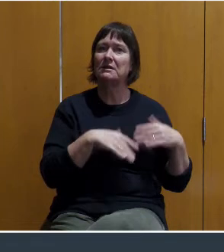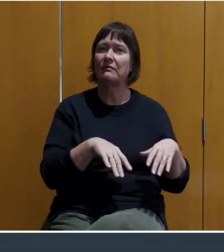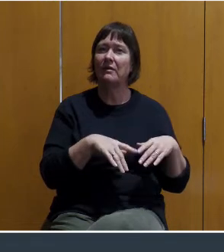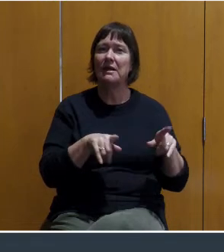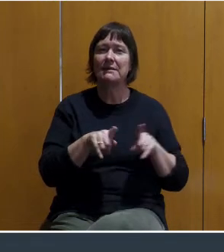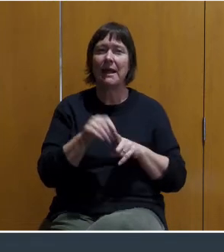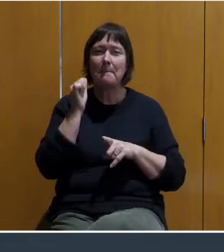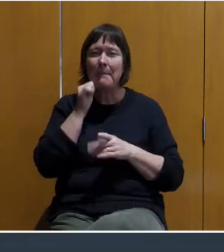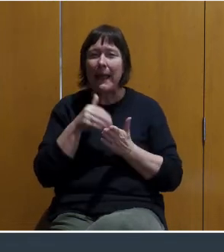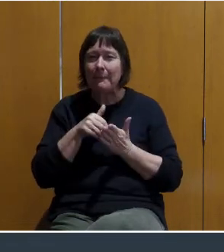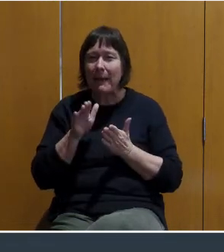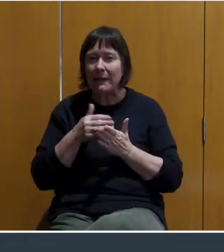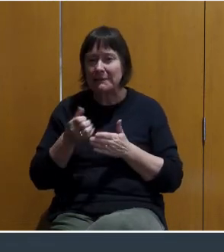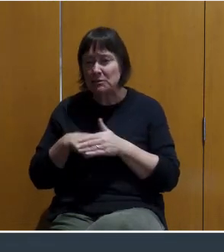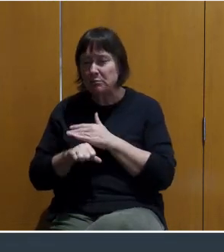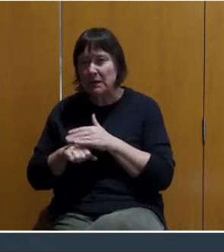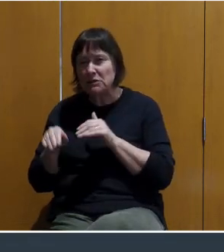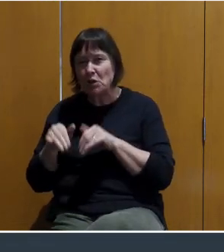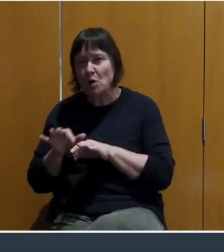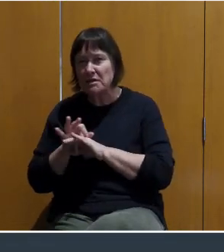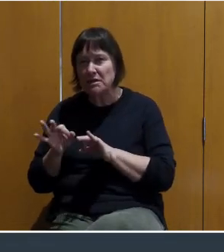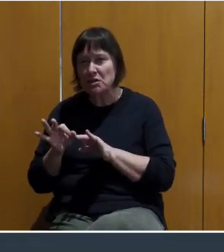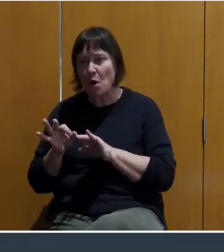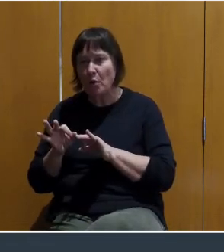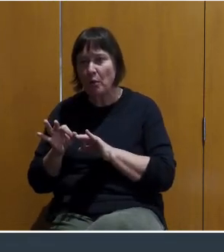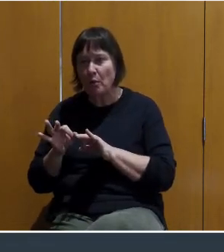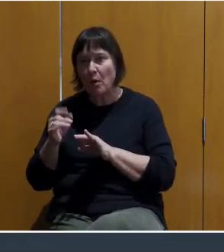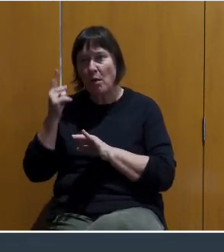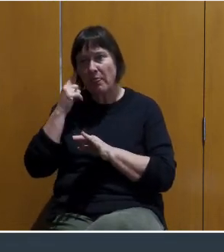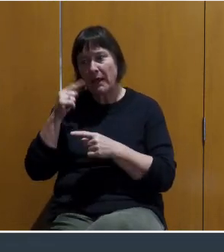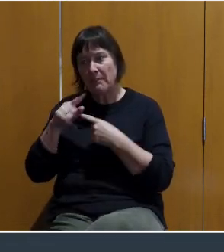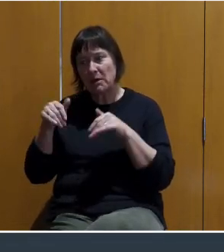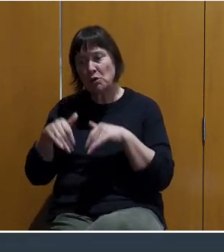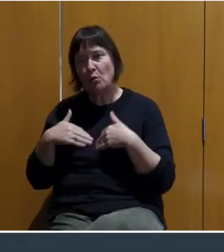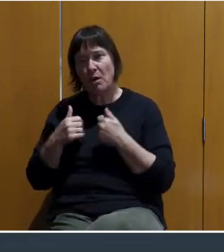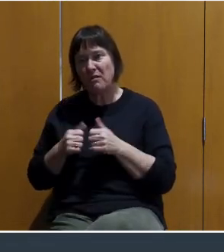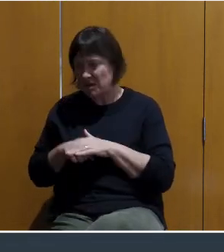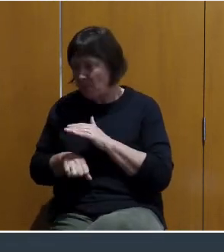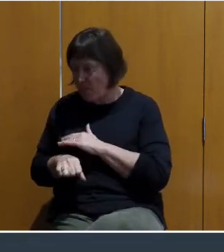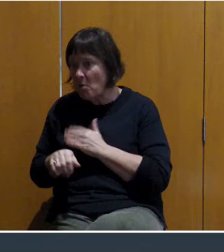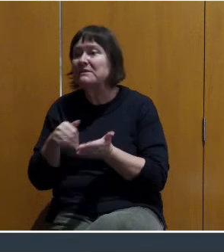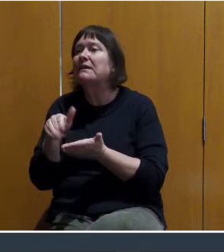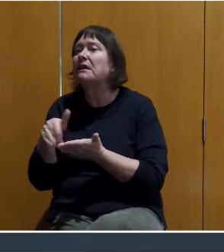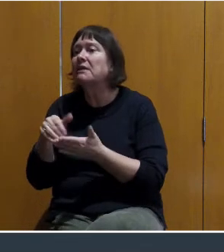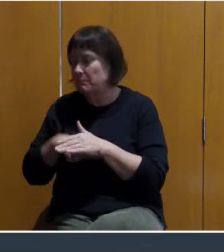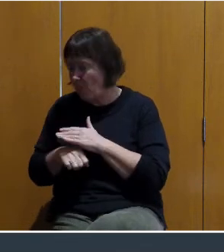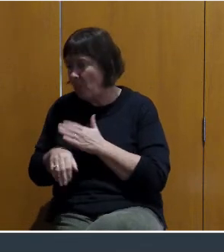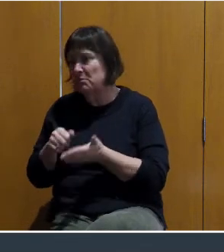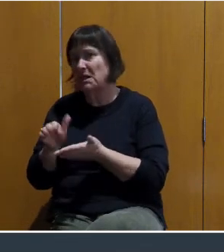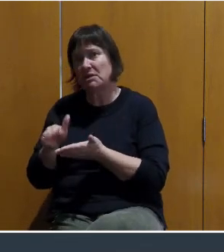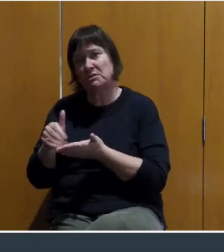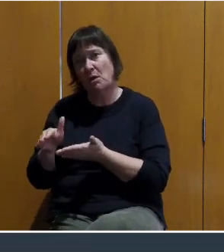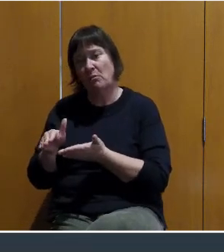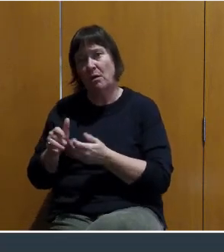black market to breed dogs. There's no consideration into the dog welfare. It's just,